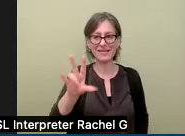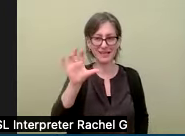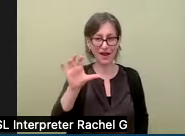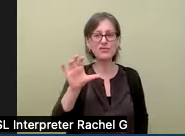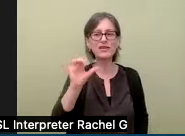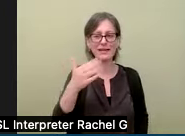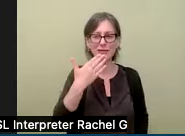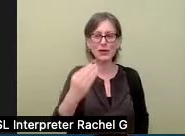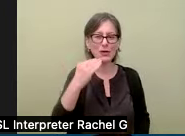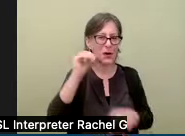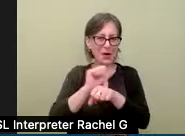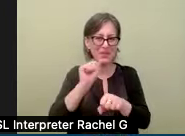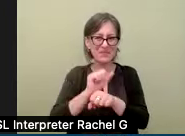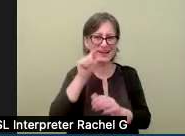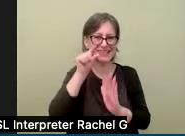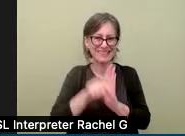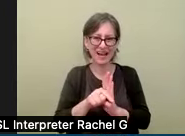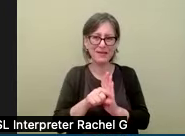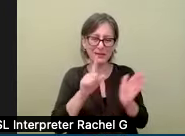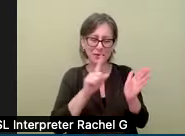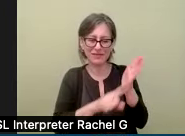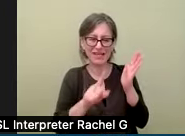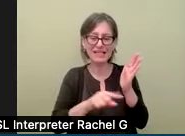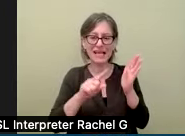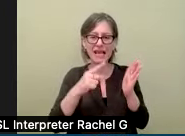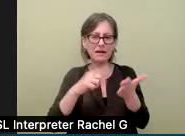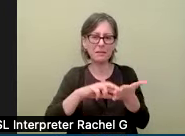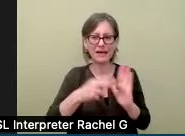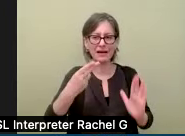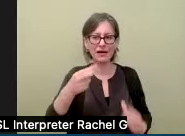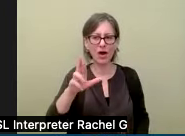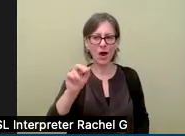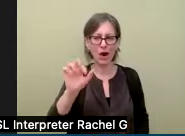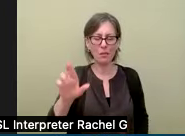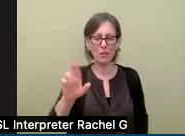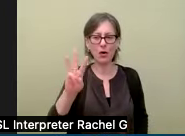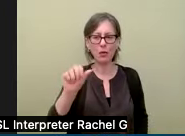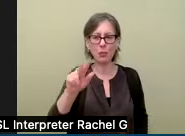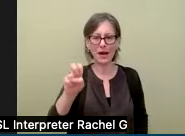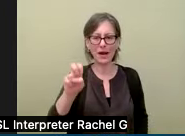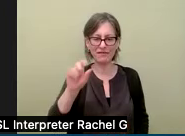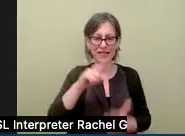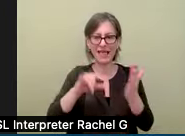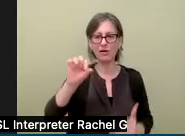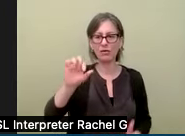homework assignment for your fall, to check out what a harbor wave is and what the orphan tsunami wave is in